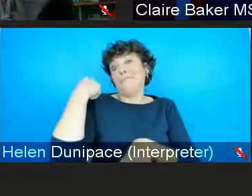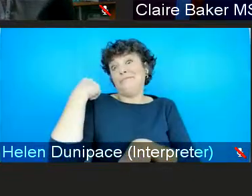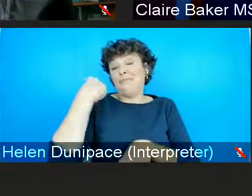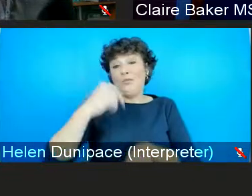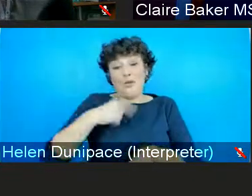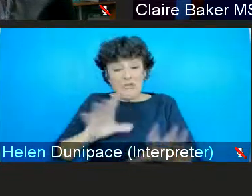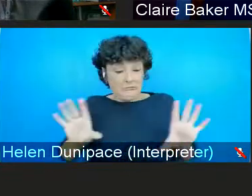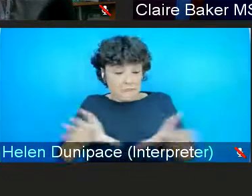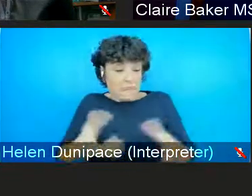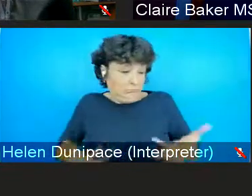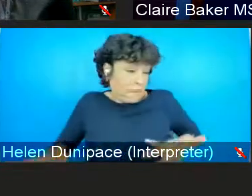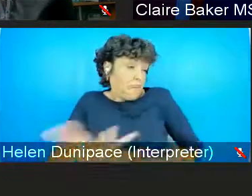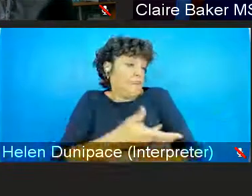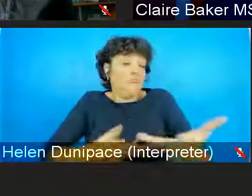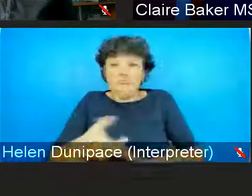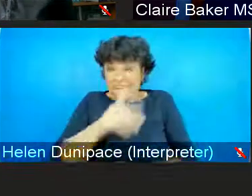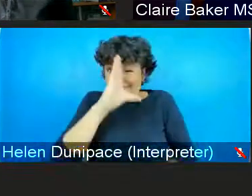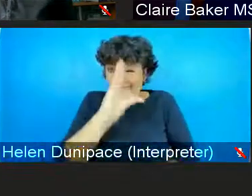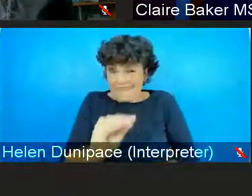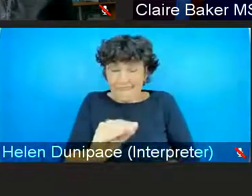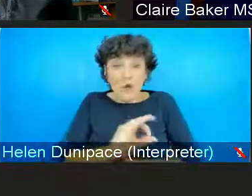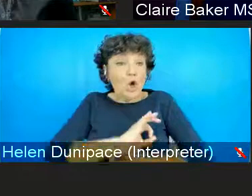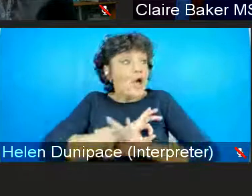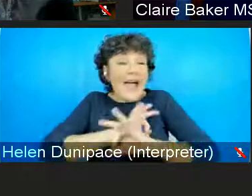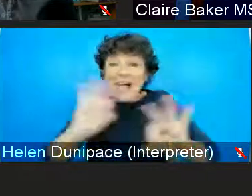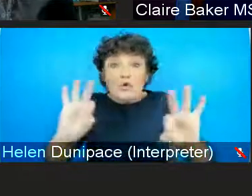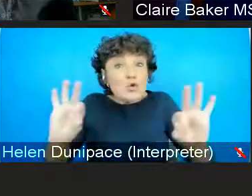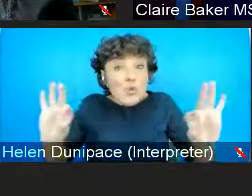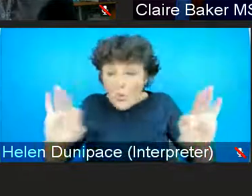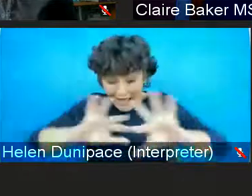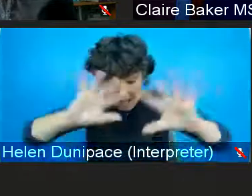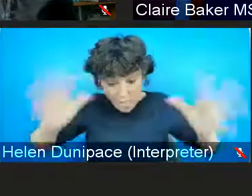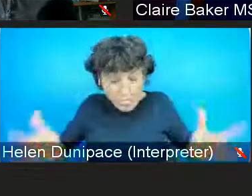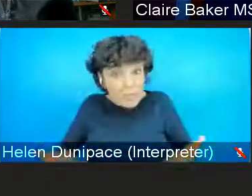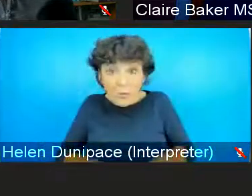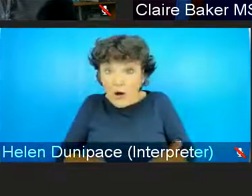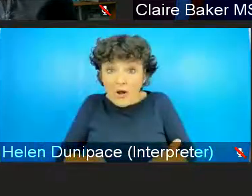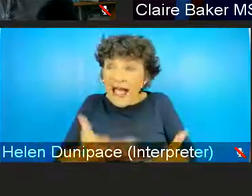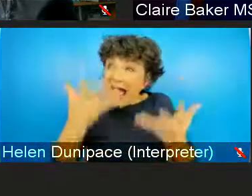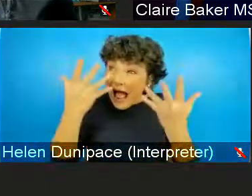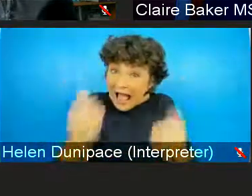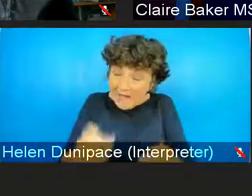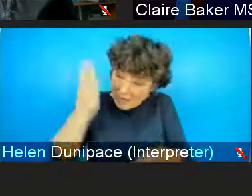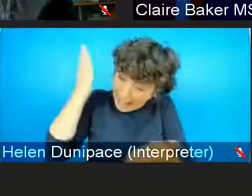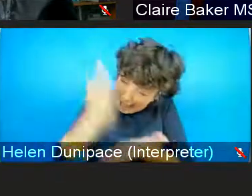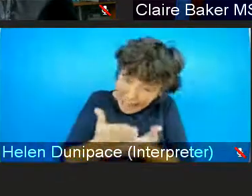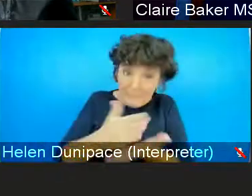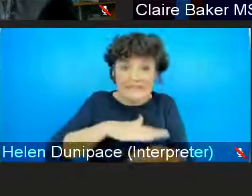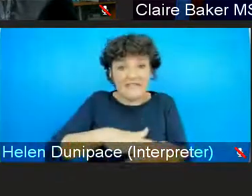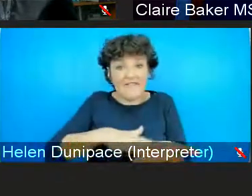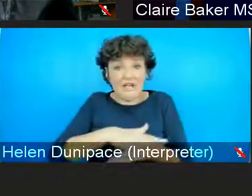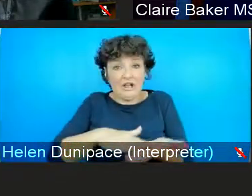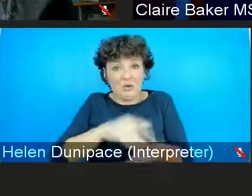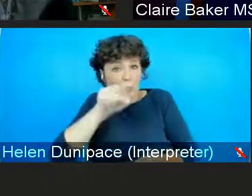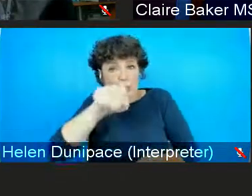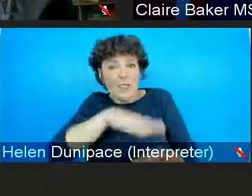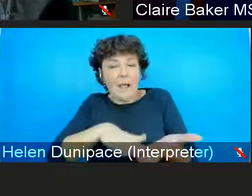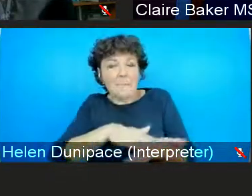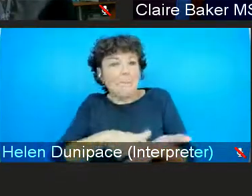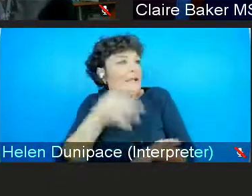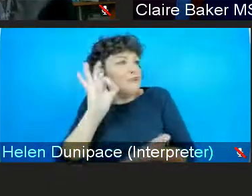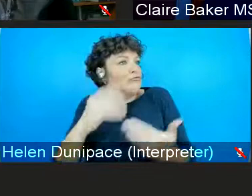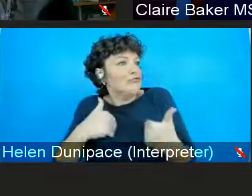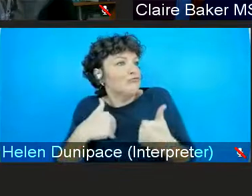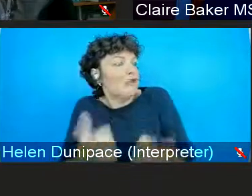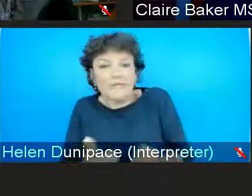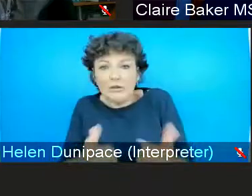definition of just transition anywhere in the world. We've got principles, but we don't have a precise definition. But for us on the Commission,